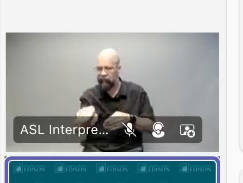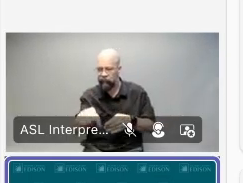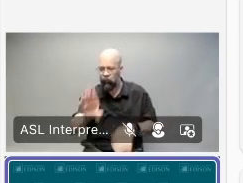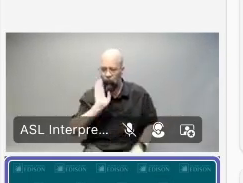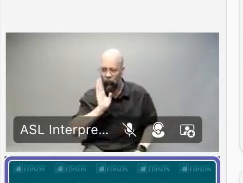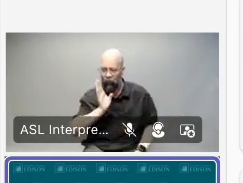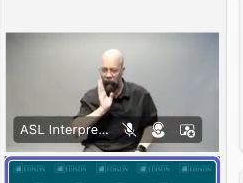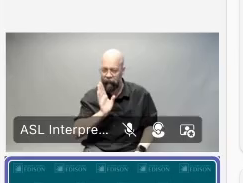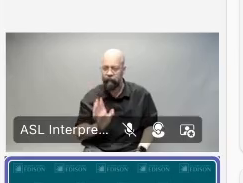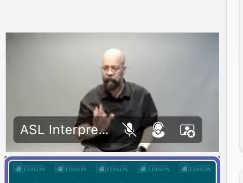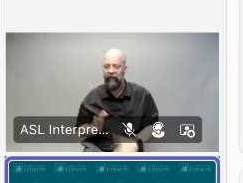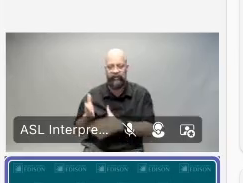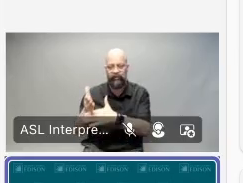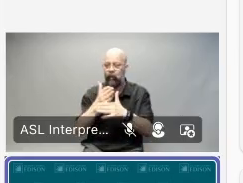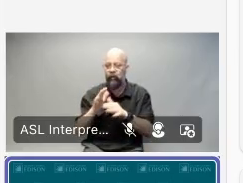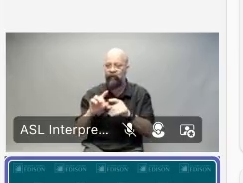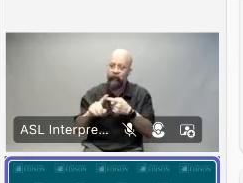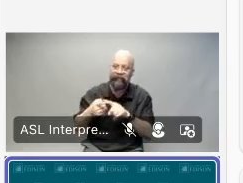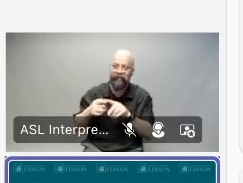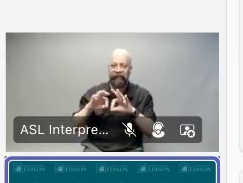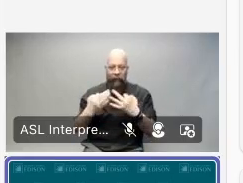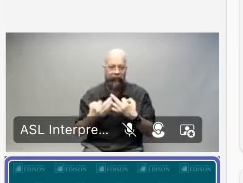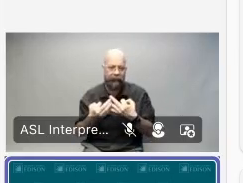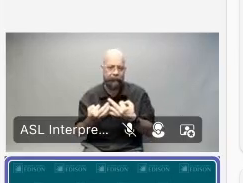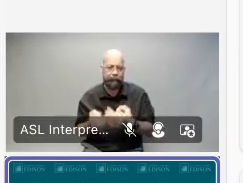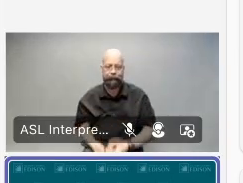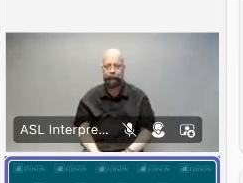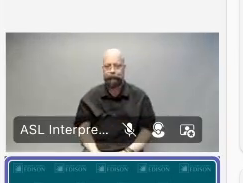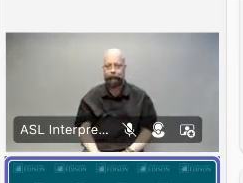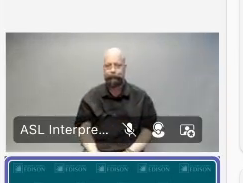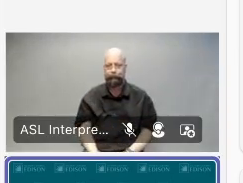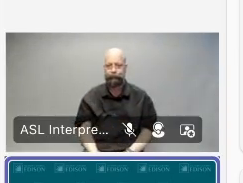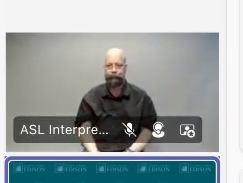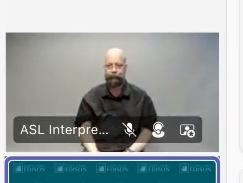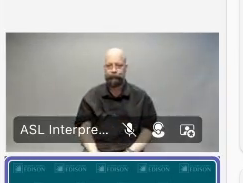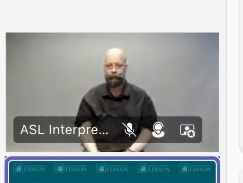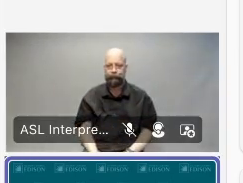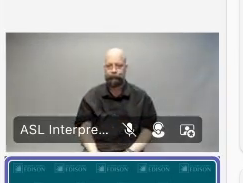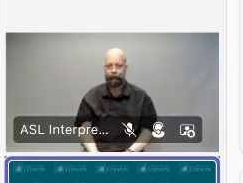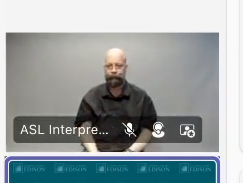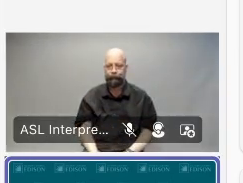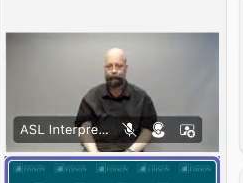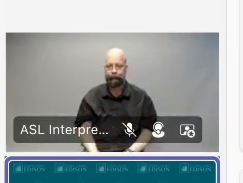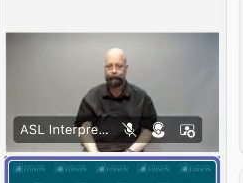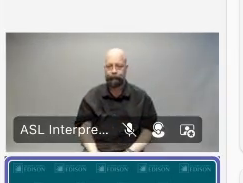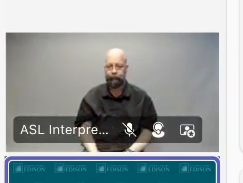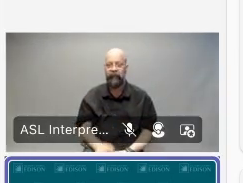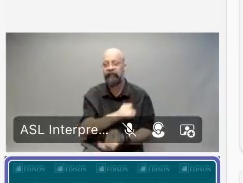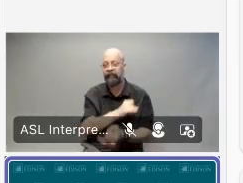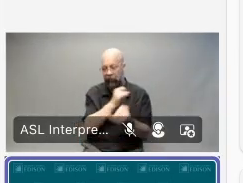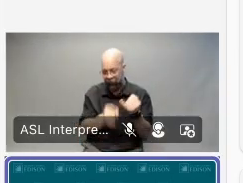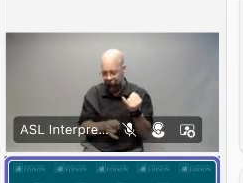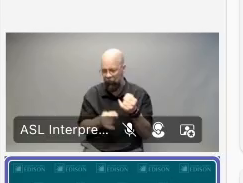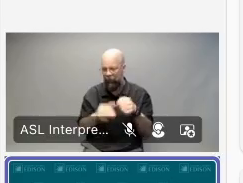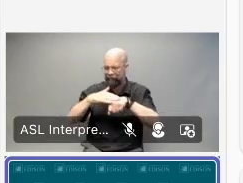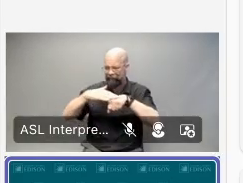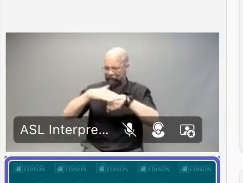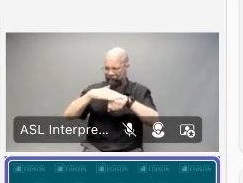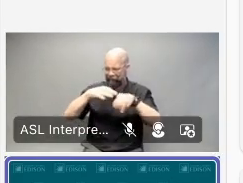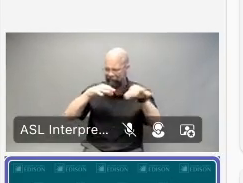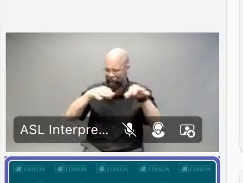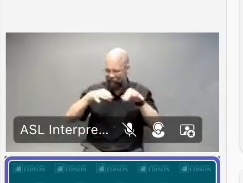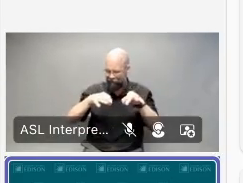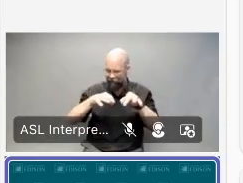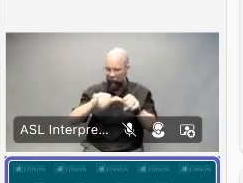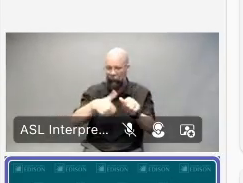neighbors. Next slide. Okay, and then finally, I do want to touch briefly on backup